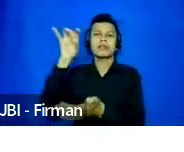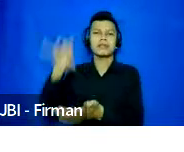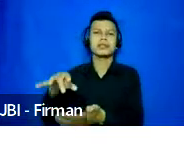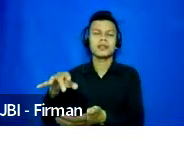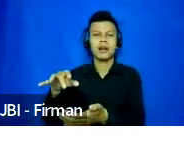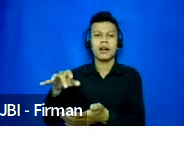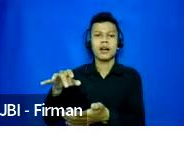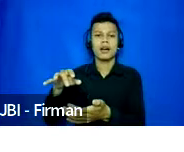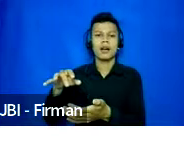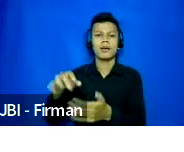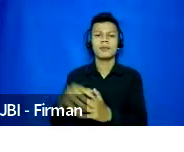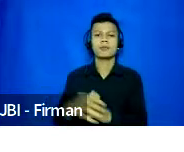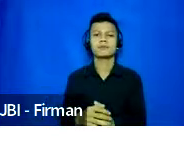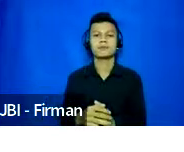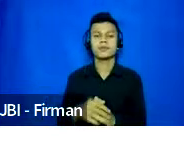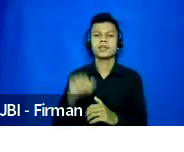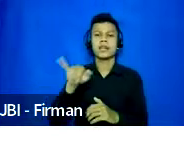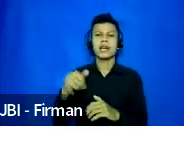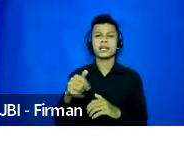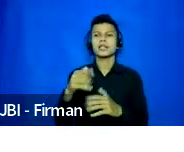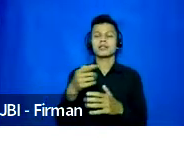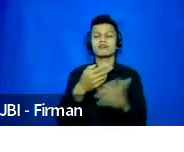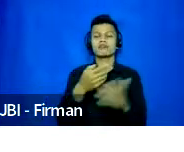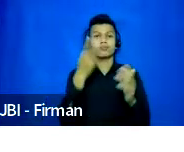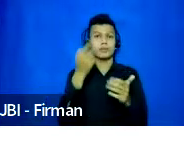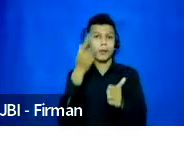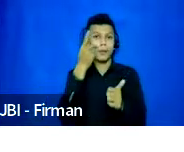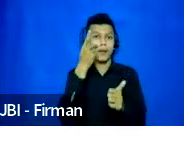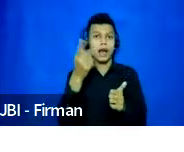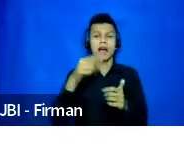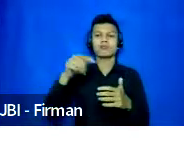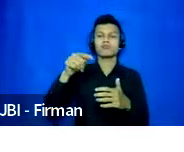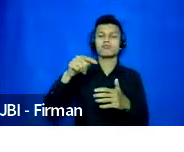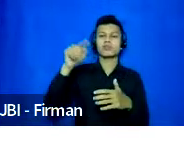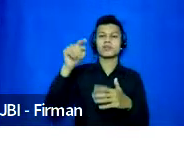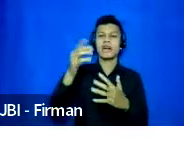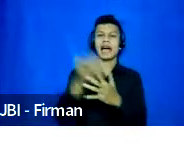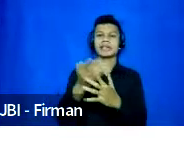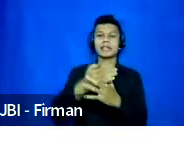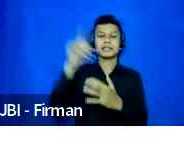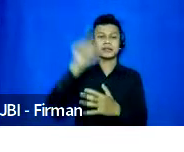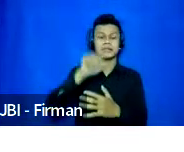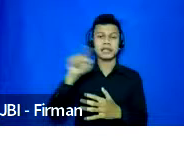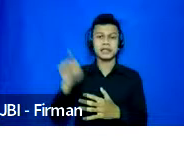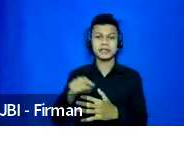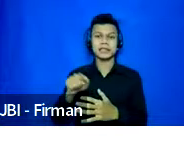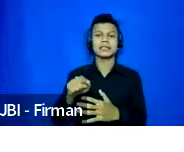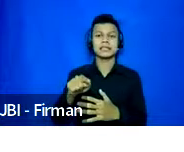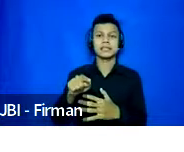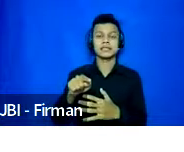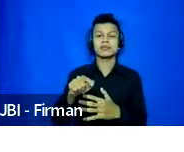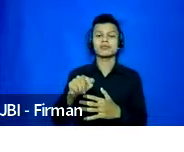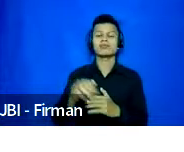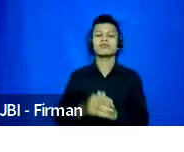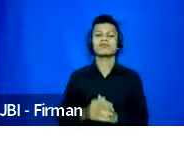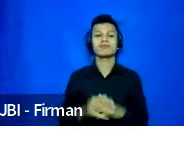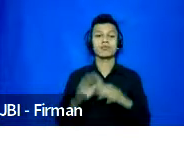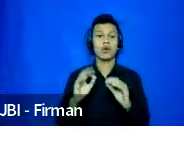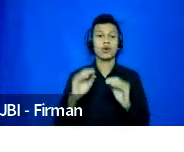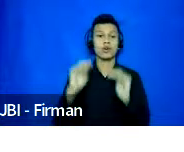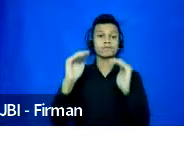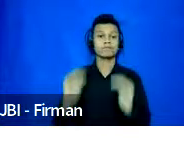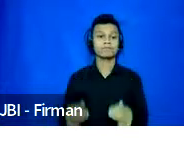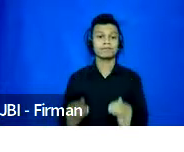of electricity access in different countries in East Asia and the Pacific region. Moving on to the next